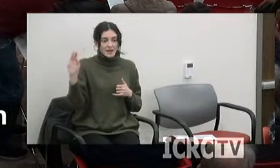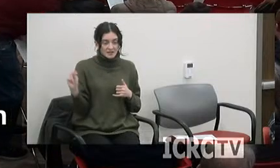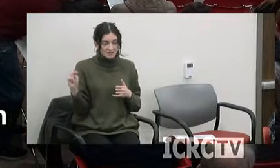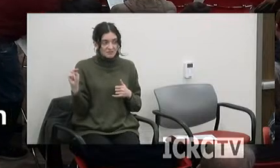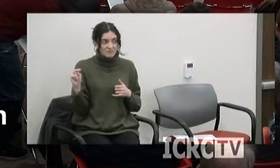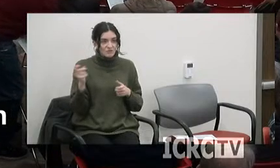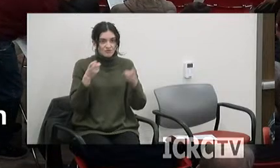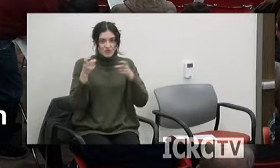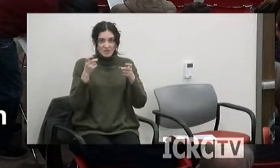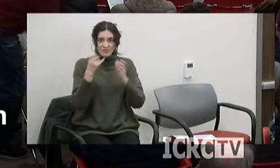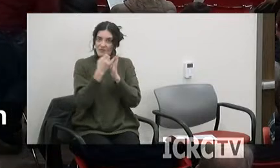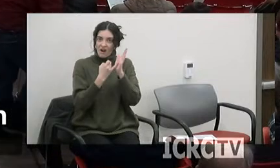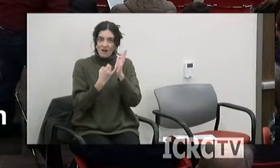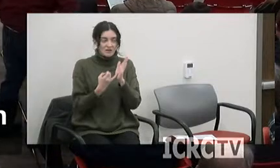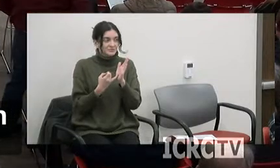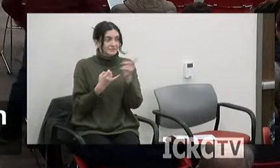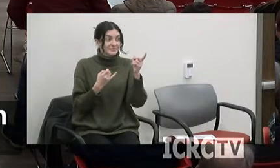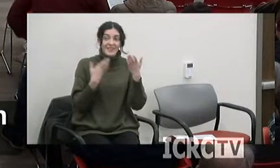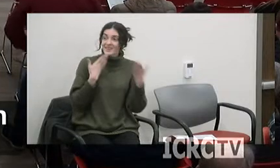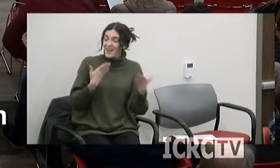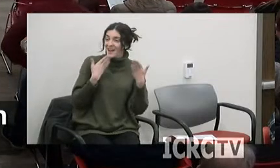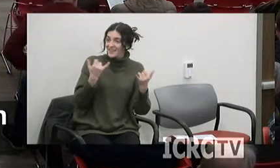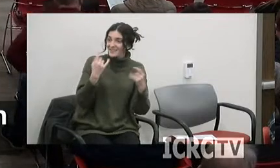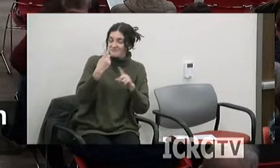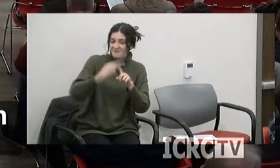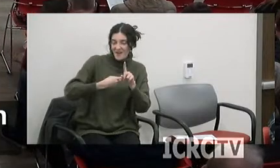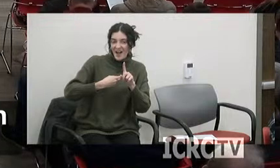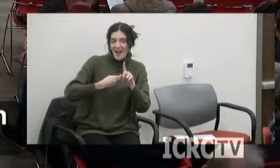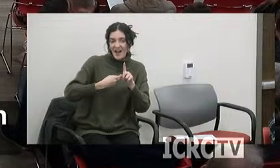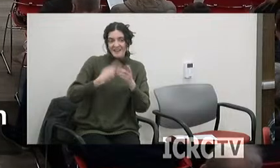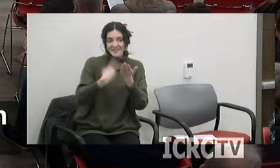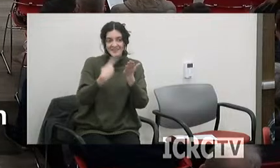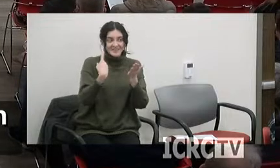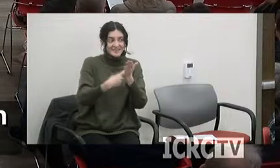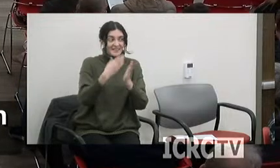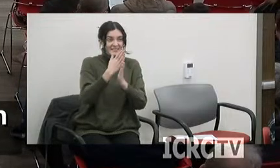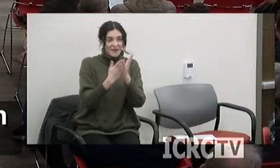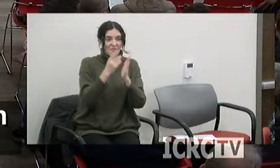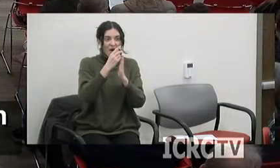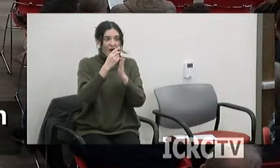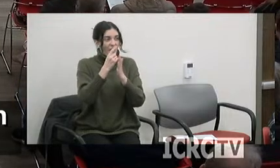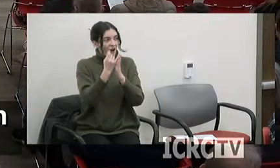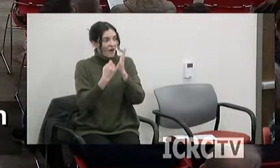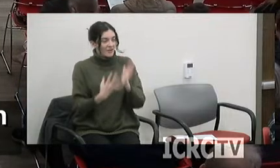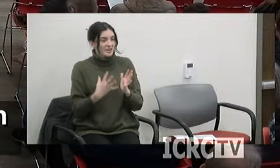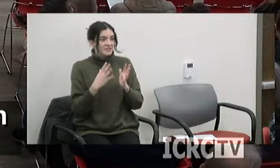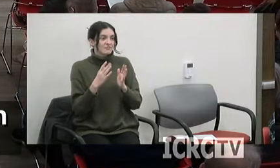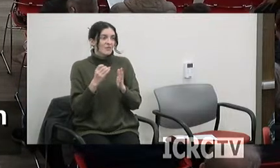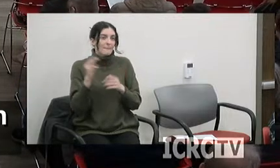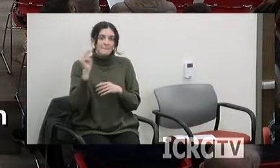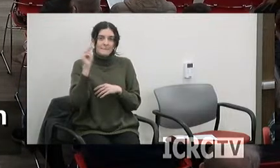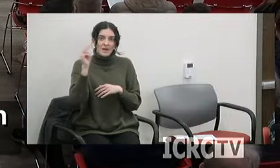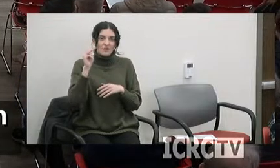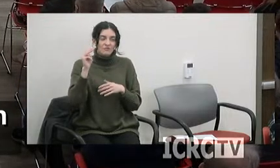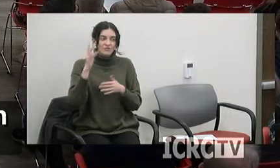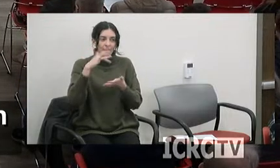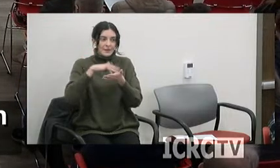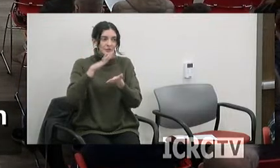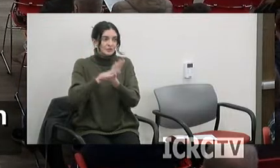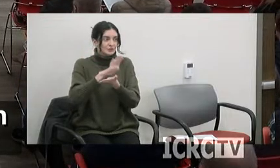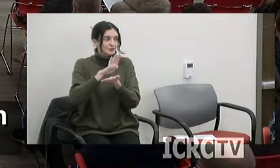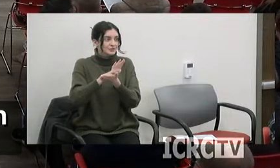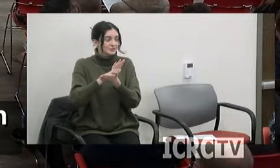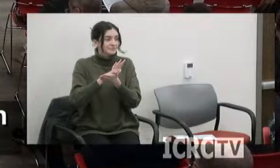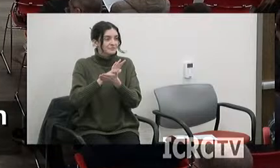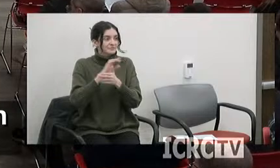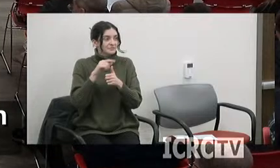Mr. Spicer. This month, we're going to recognize some of our student artists from Milford Junior High. So if I could have them step forward to be recognized, that